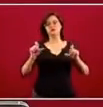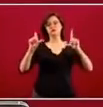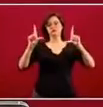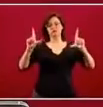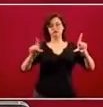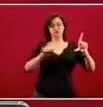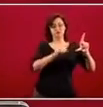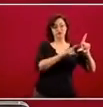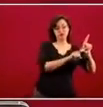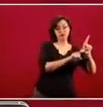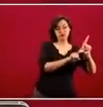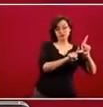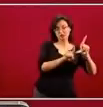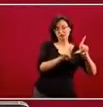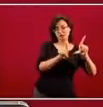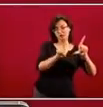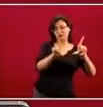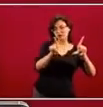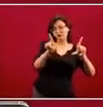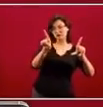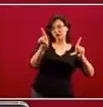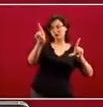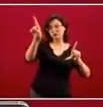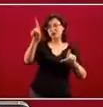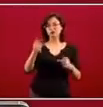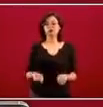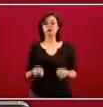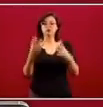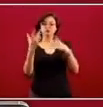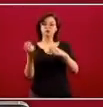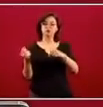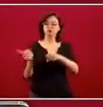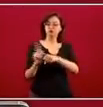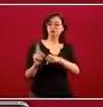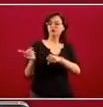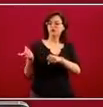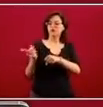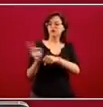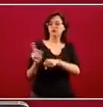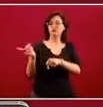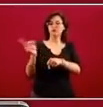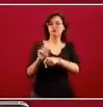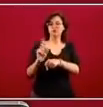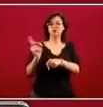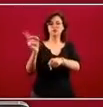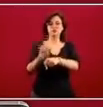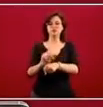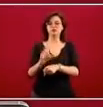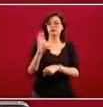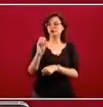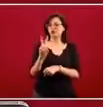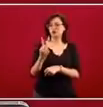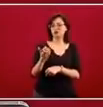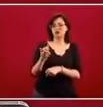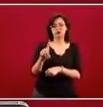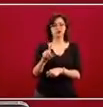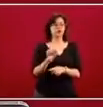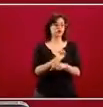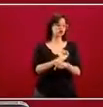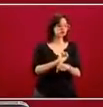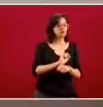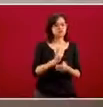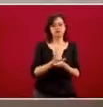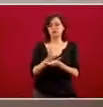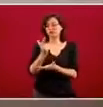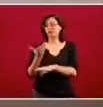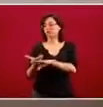these graphics with charts that we've been presenting to the populations, the amount of cases that are confirmed